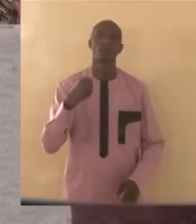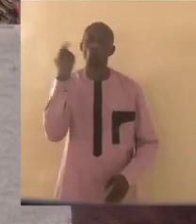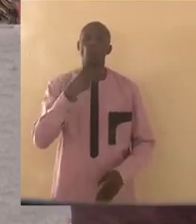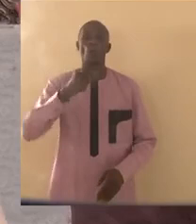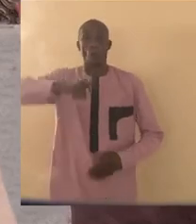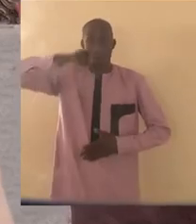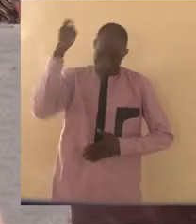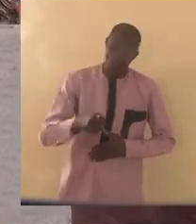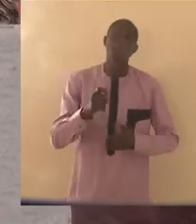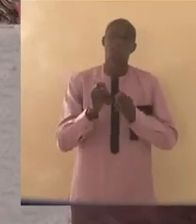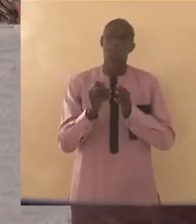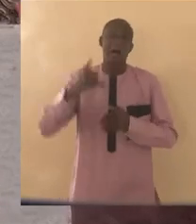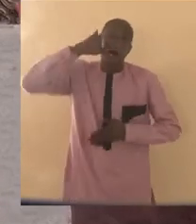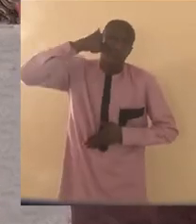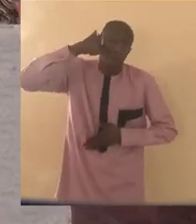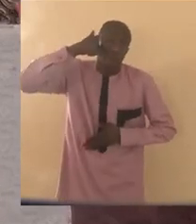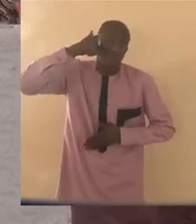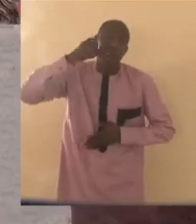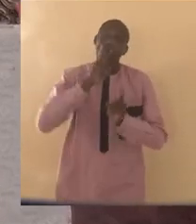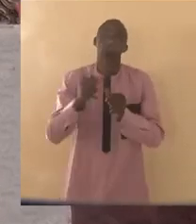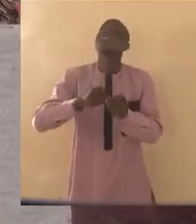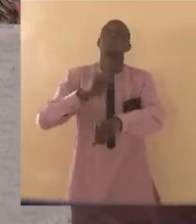And who must answer phone every time.